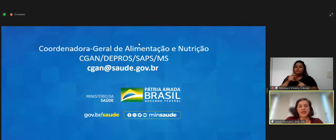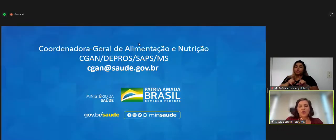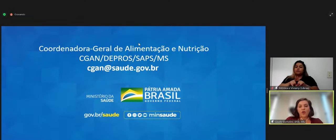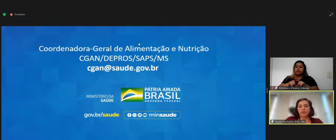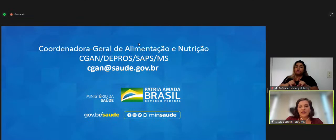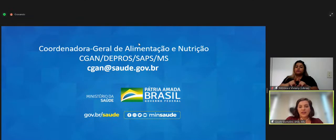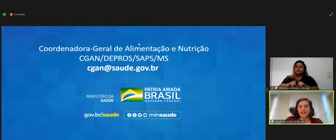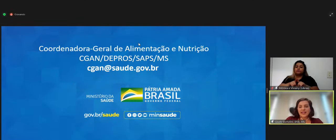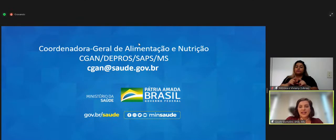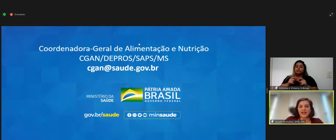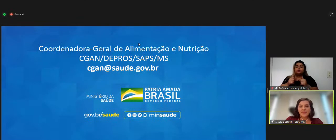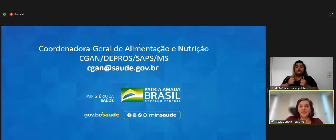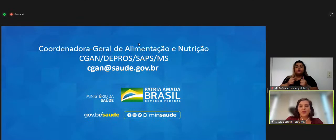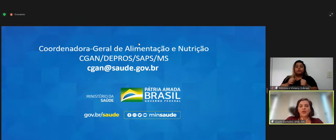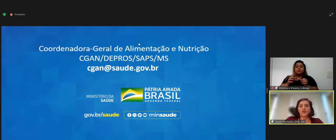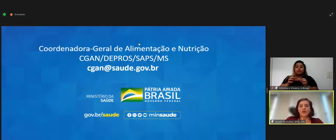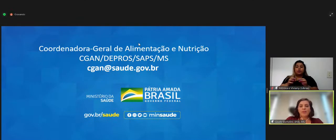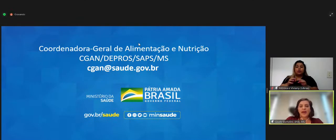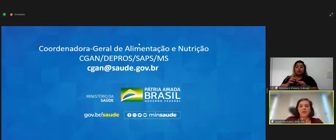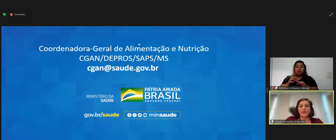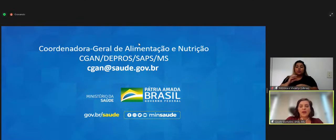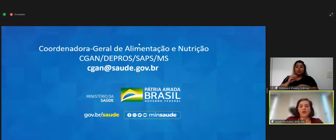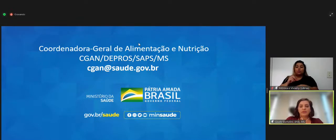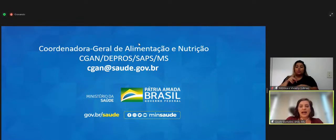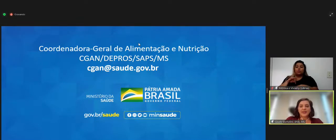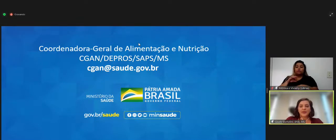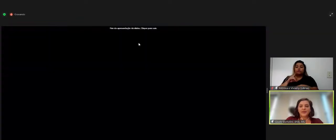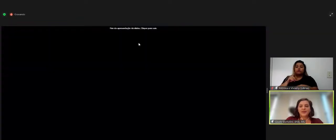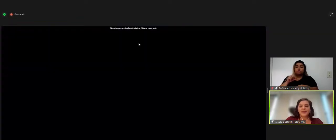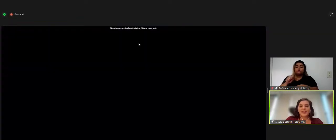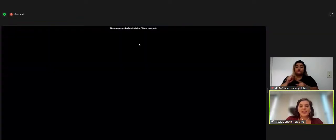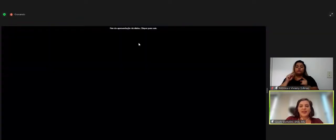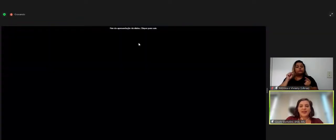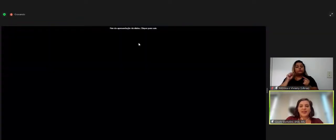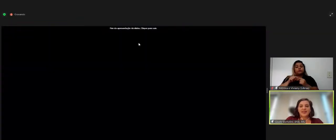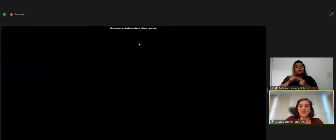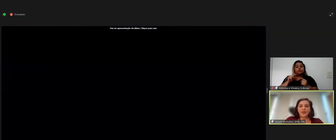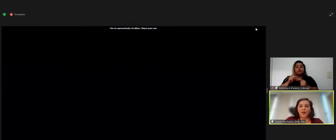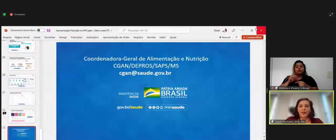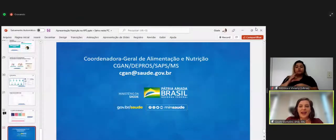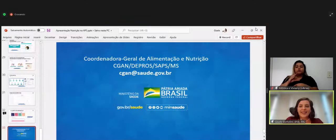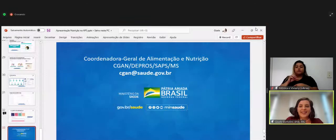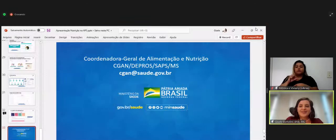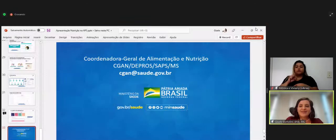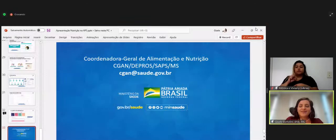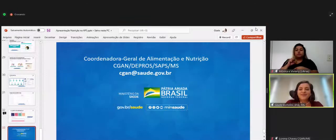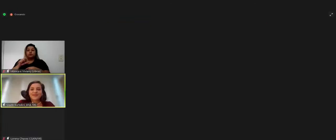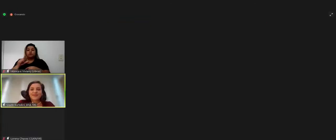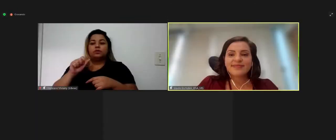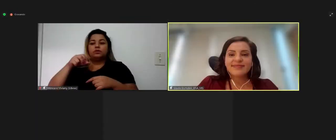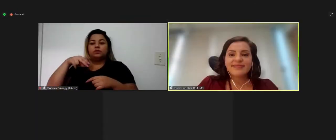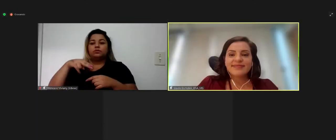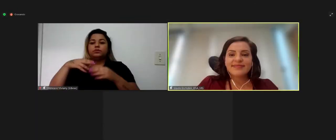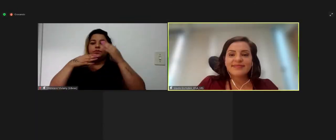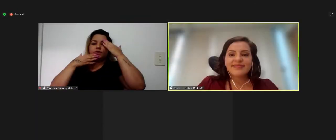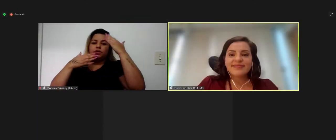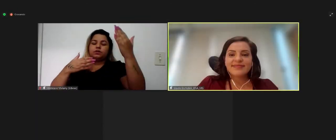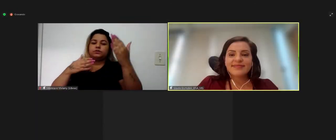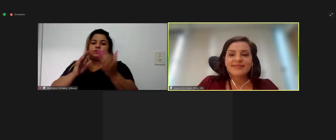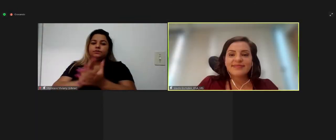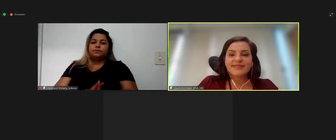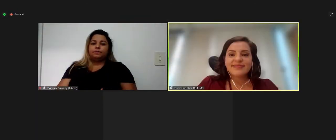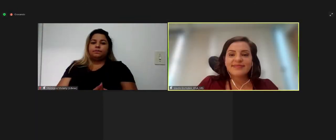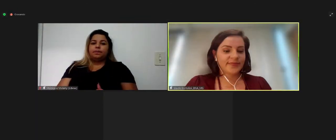and primary attention. So that's why I have here Sagan's contact, our email. Thank you very